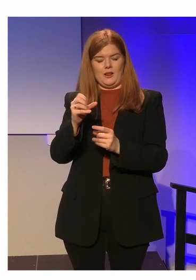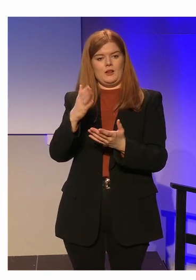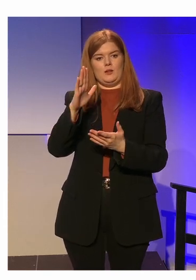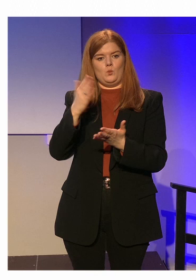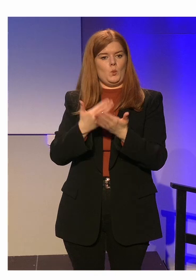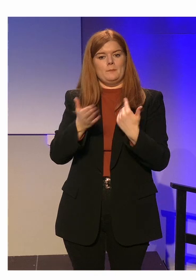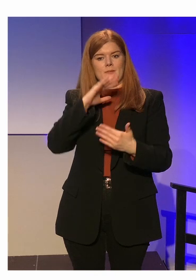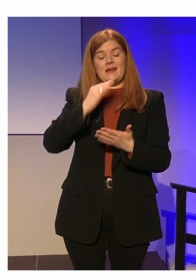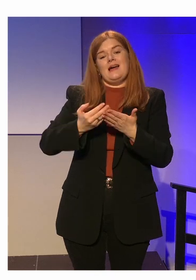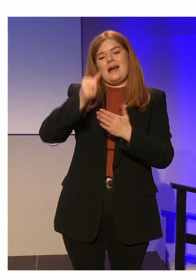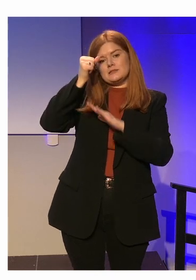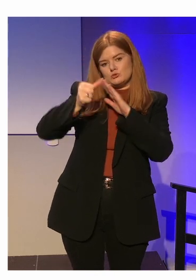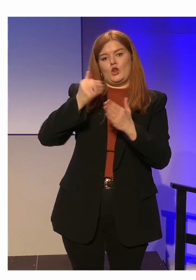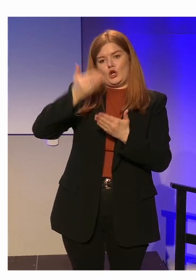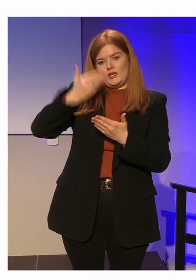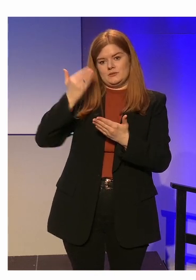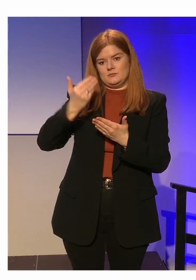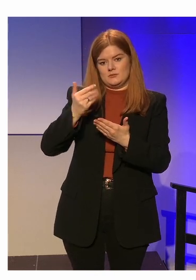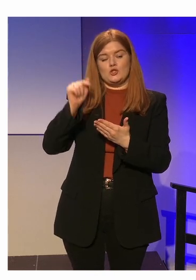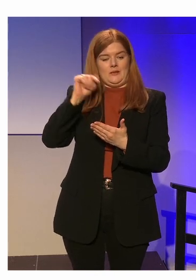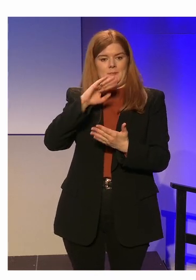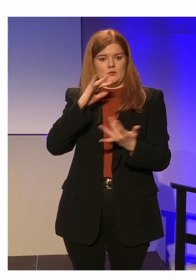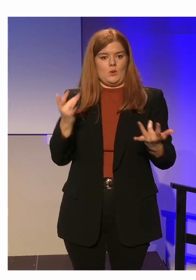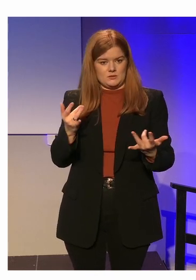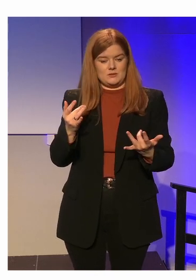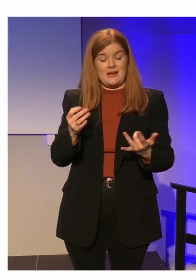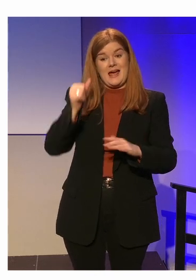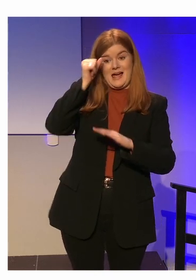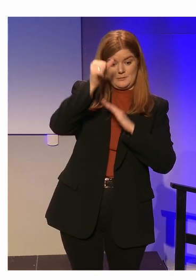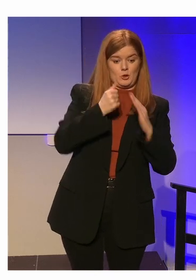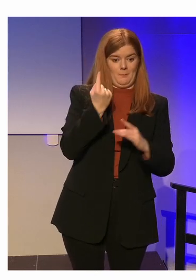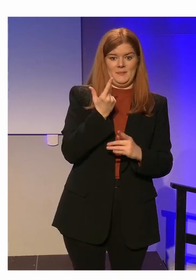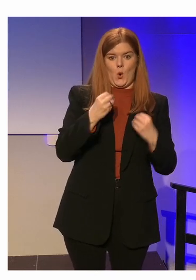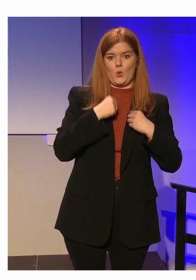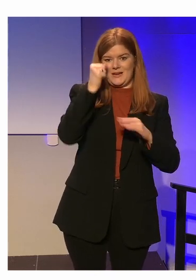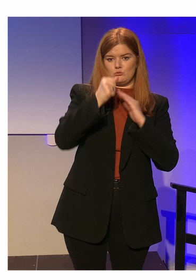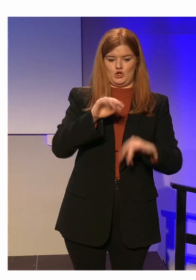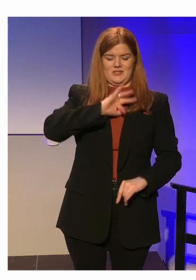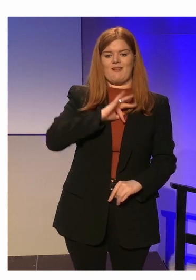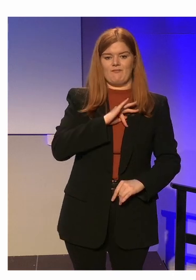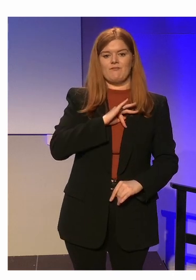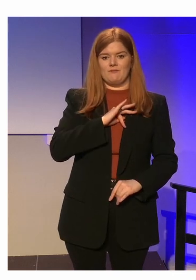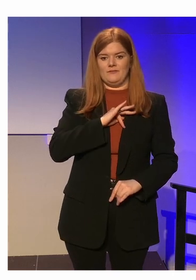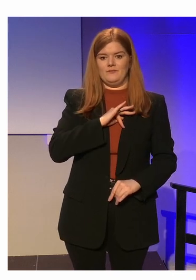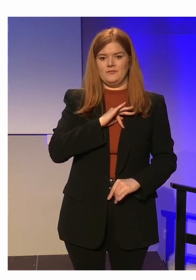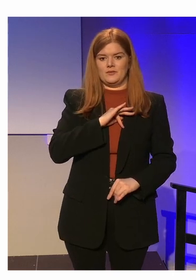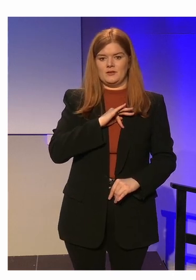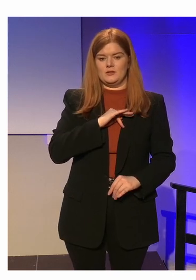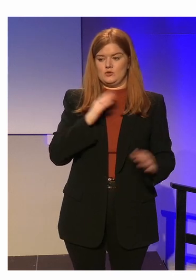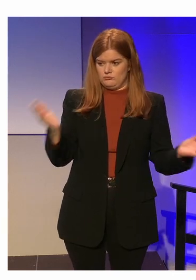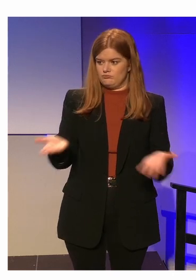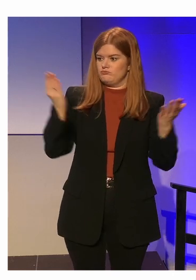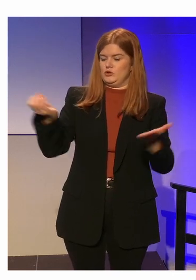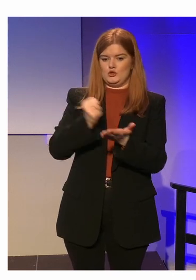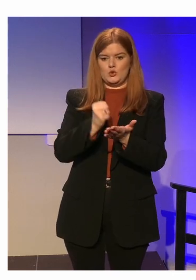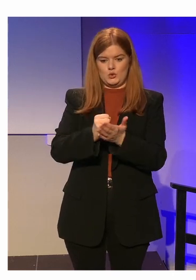And what do we mean by expert learning? Expert is being an expert in yourself. It is to raise students